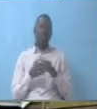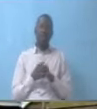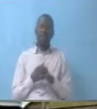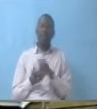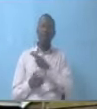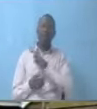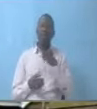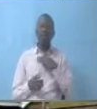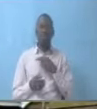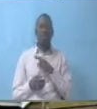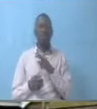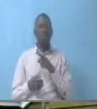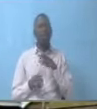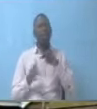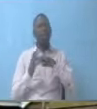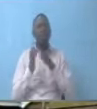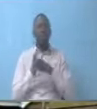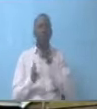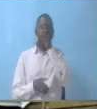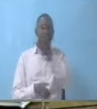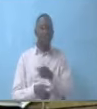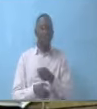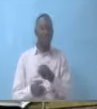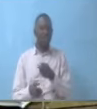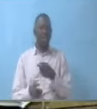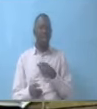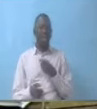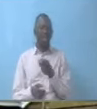and not deliberate theft.